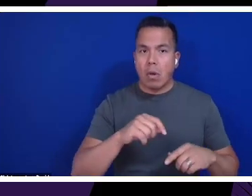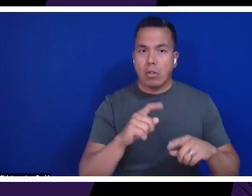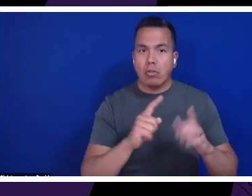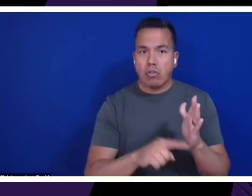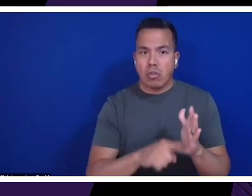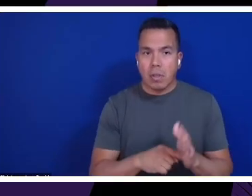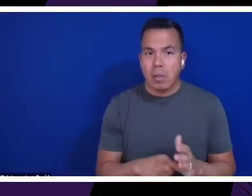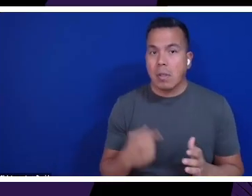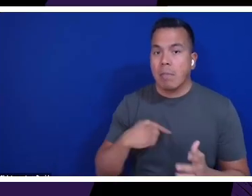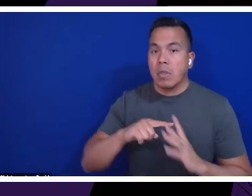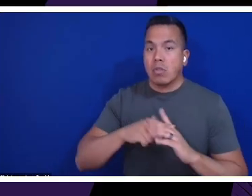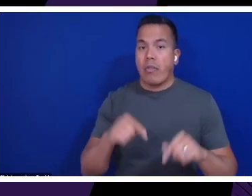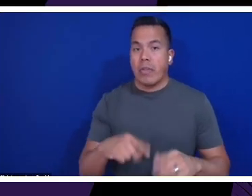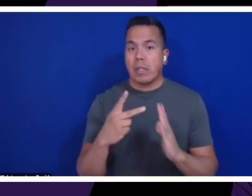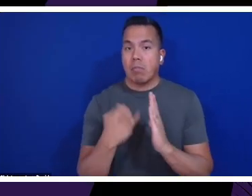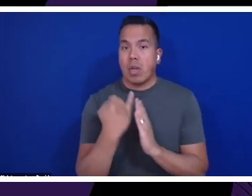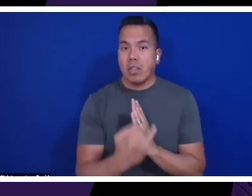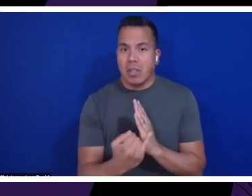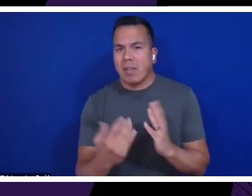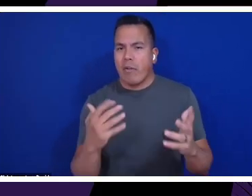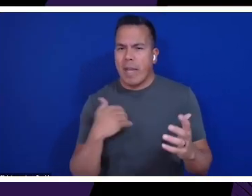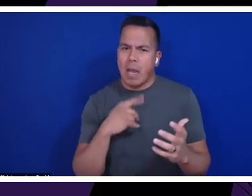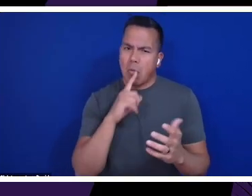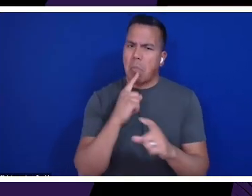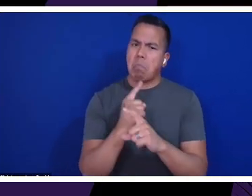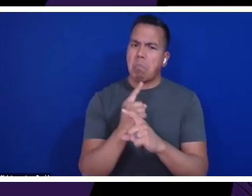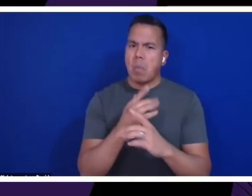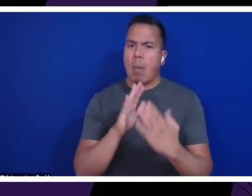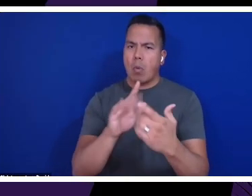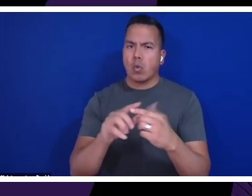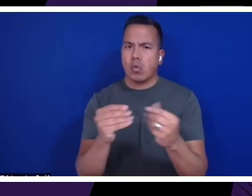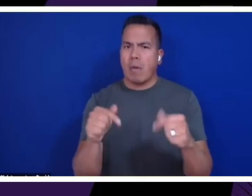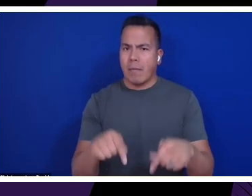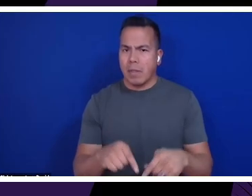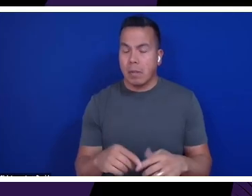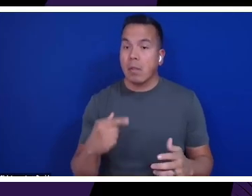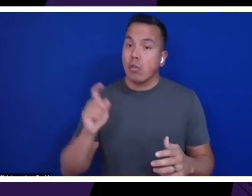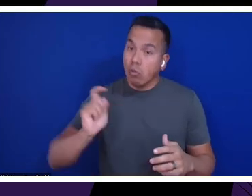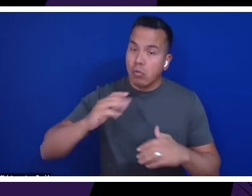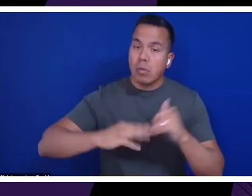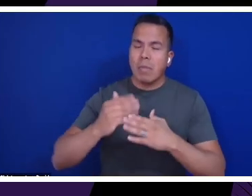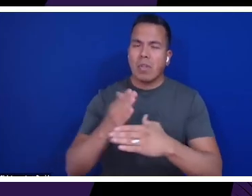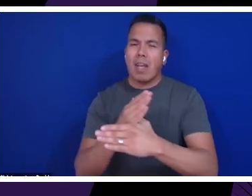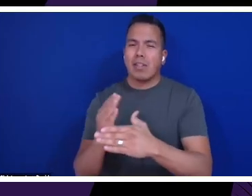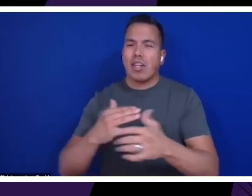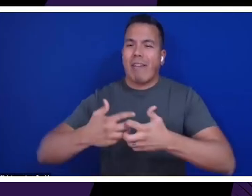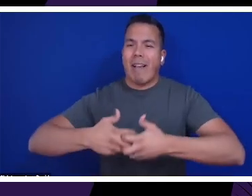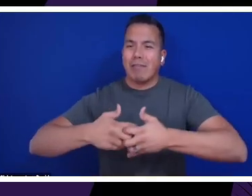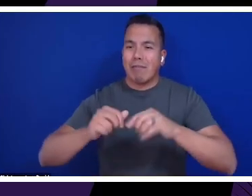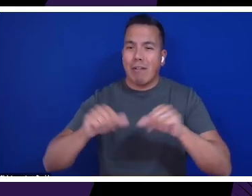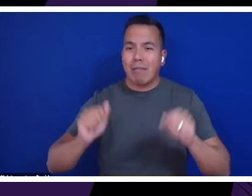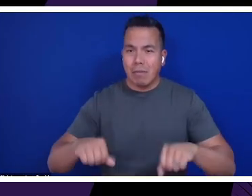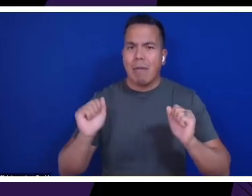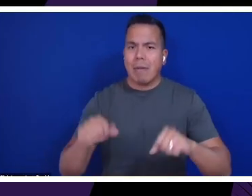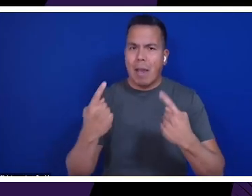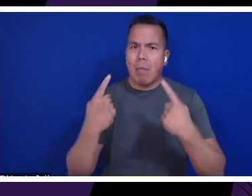very pragmatic approach towards the solution. We were supposed to build a shared engine architecture that could work across both processing